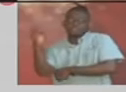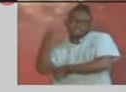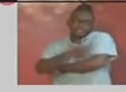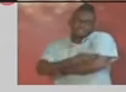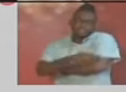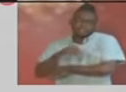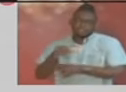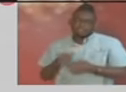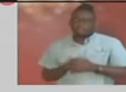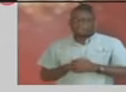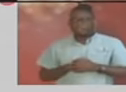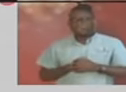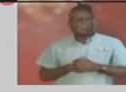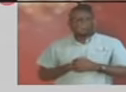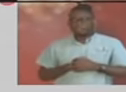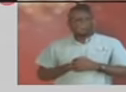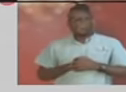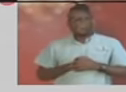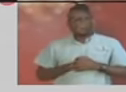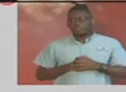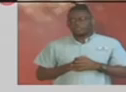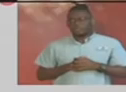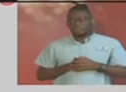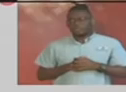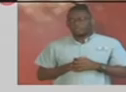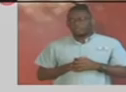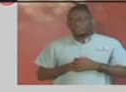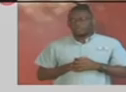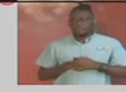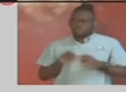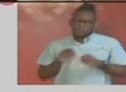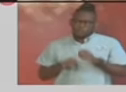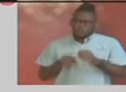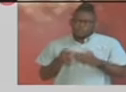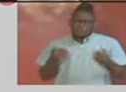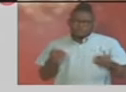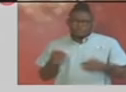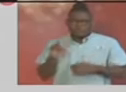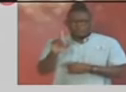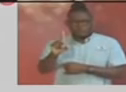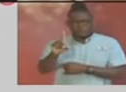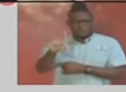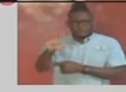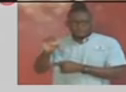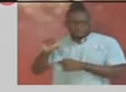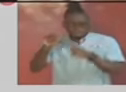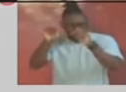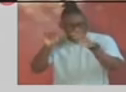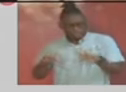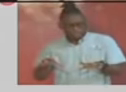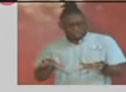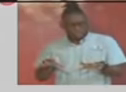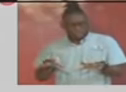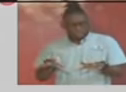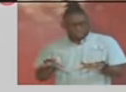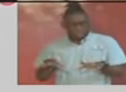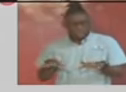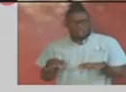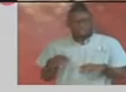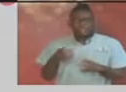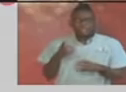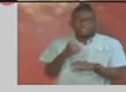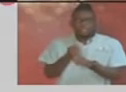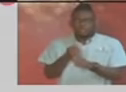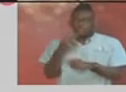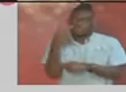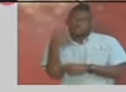for Trinidad perspective first, we would have had 150 samples taken so far. two variants detected. There would have been the B117